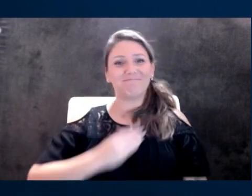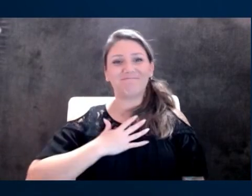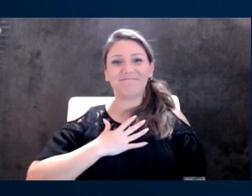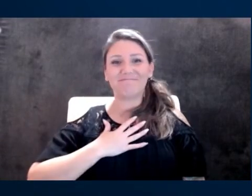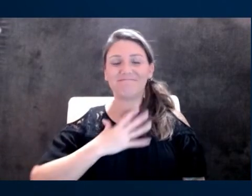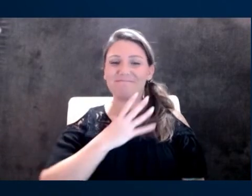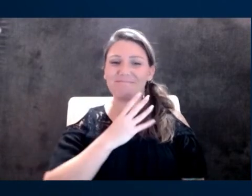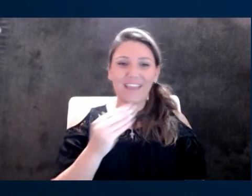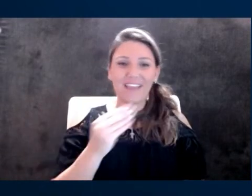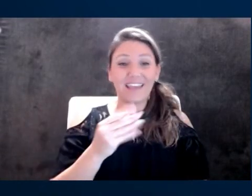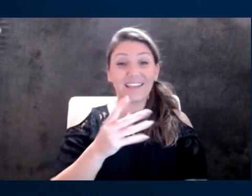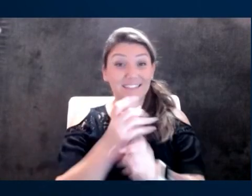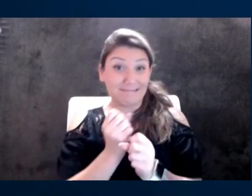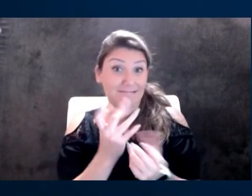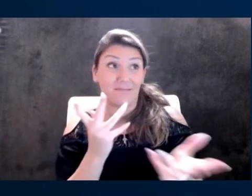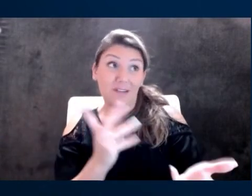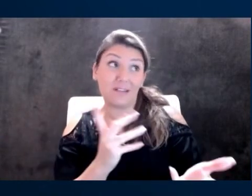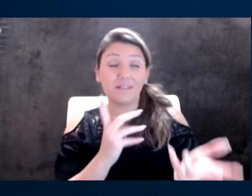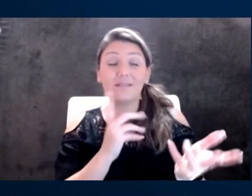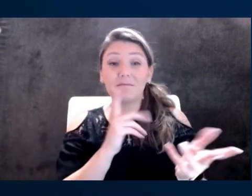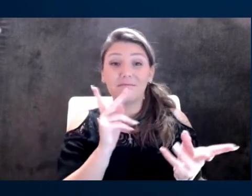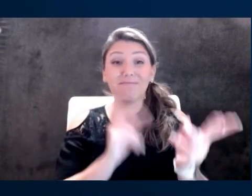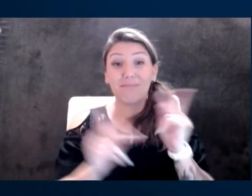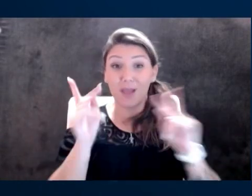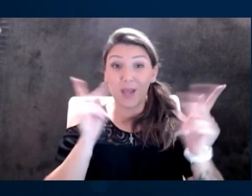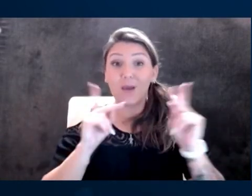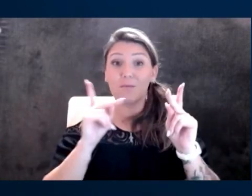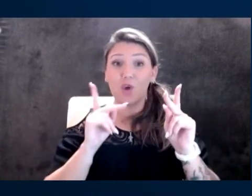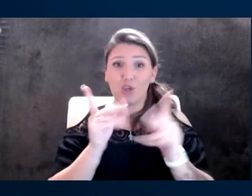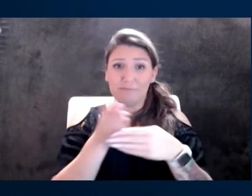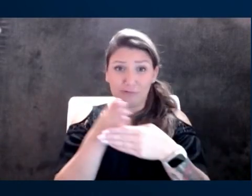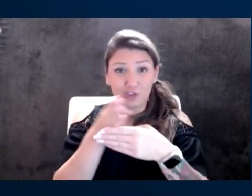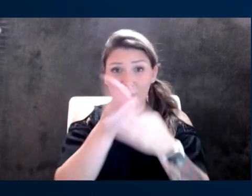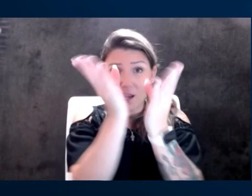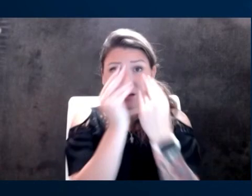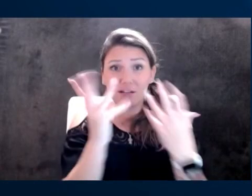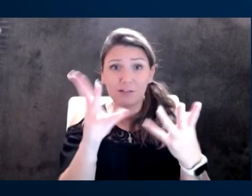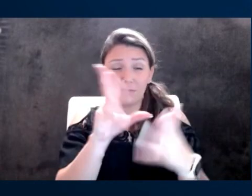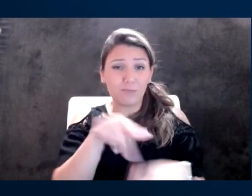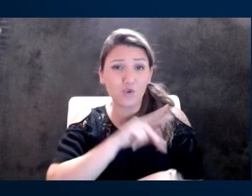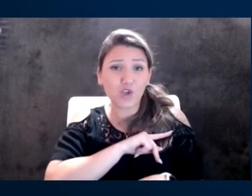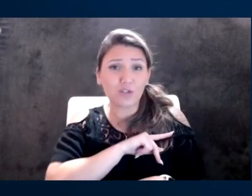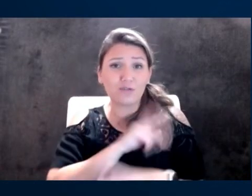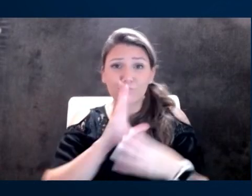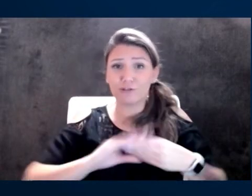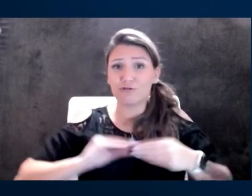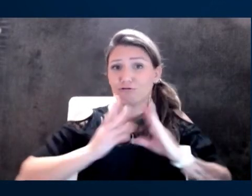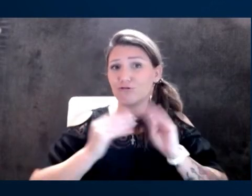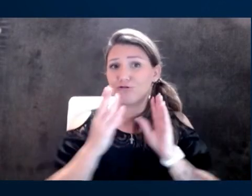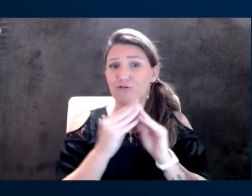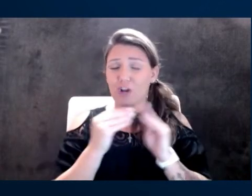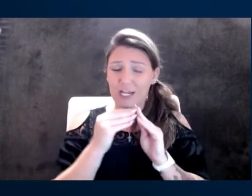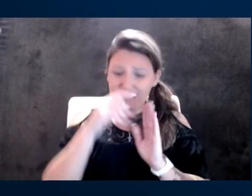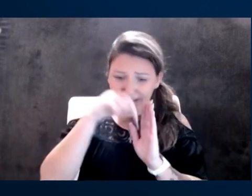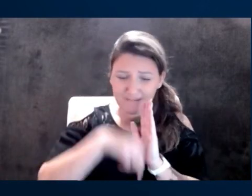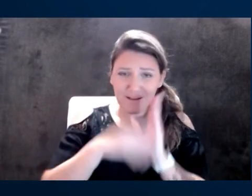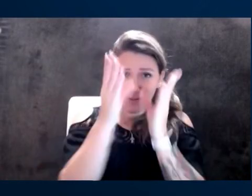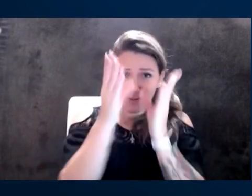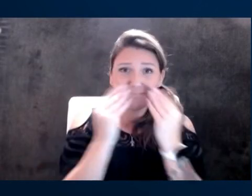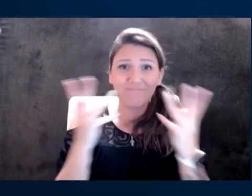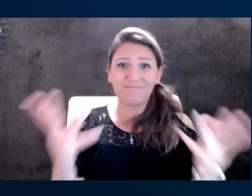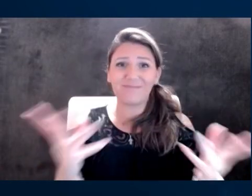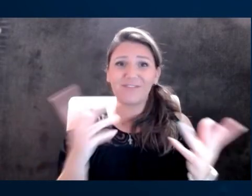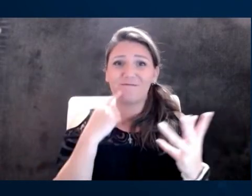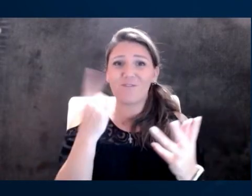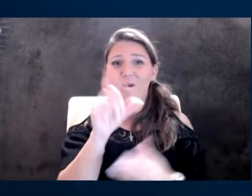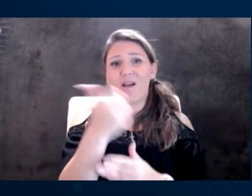personal stories with us here and telling us about their treatment and going deep with us, so that you can share your information with other people, and